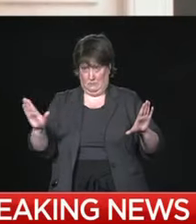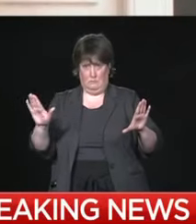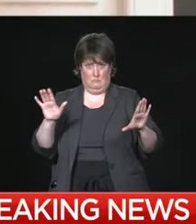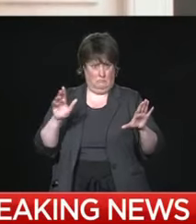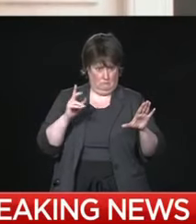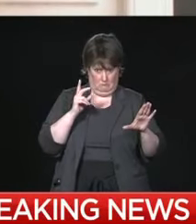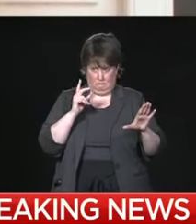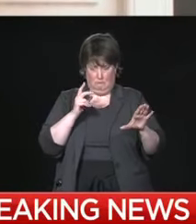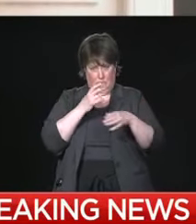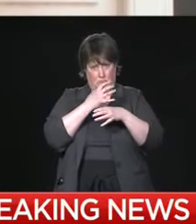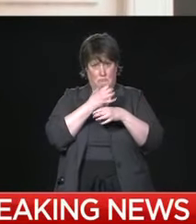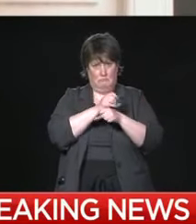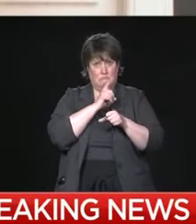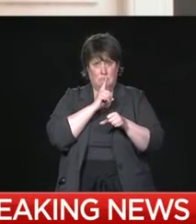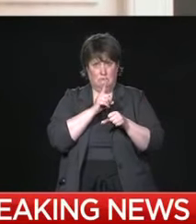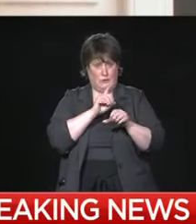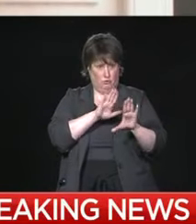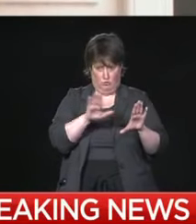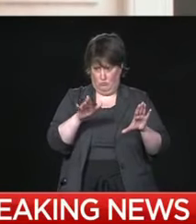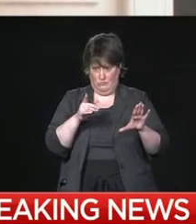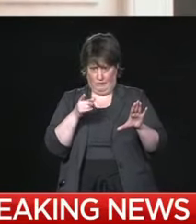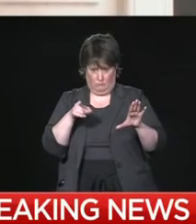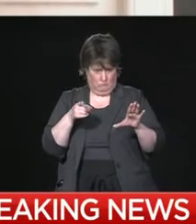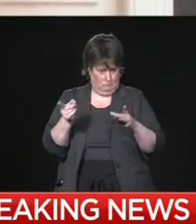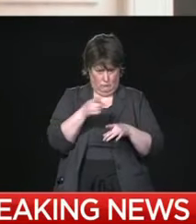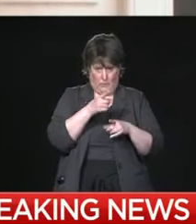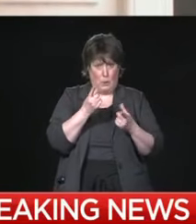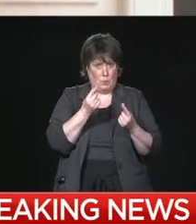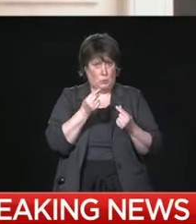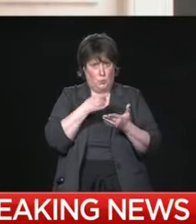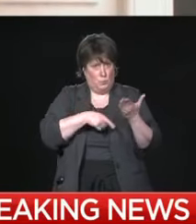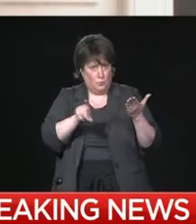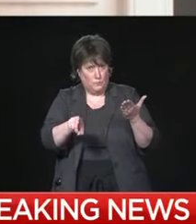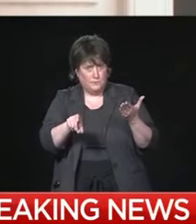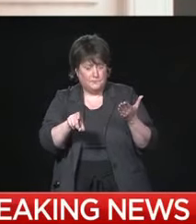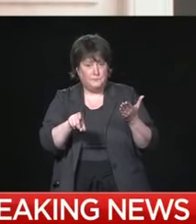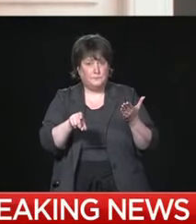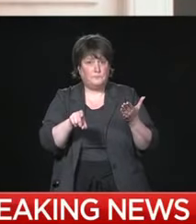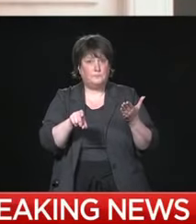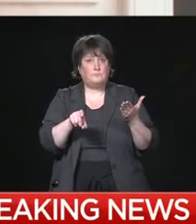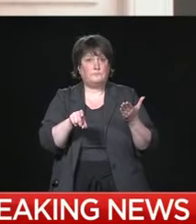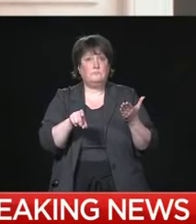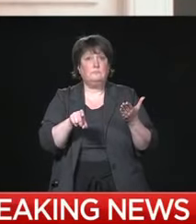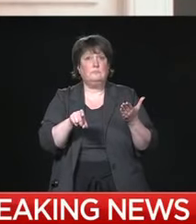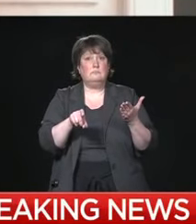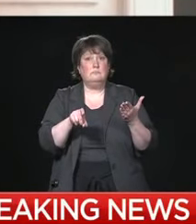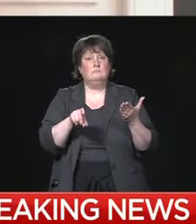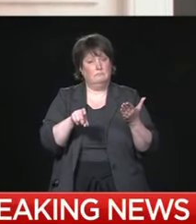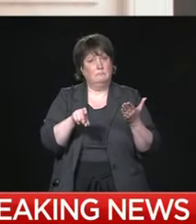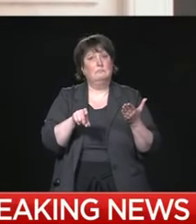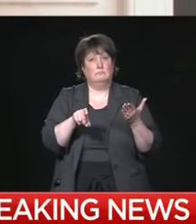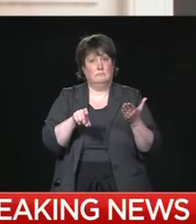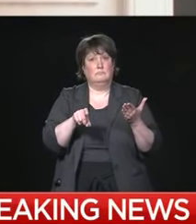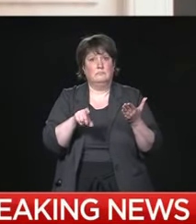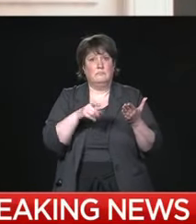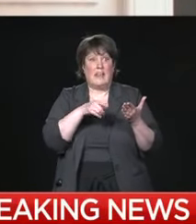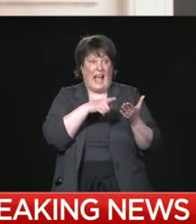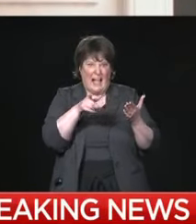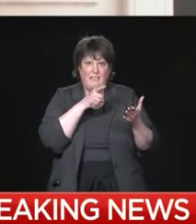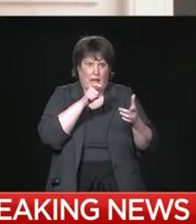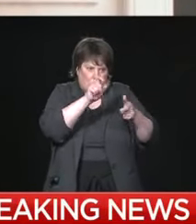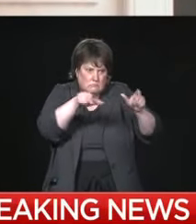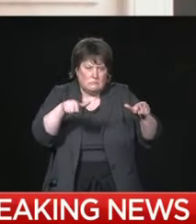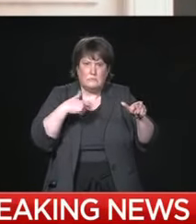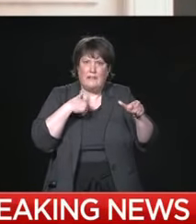sure that what has to be done continues to be done, while ensuring that Canadians have the necessary funds to be able